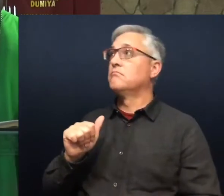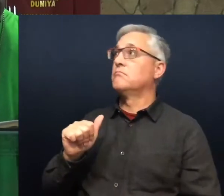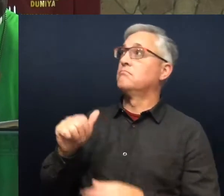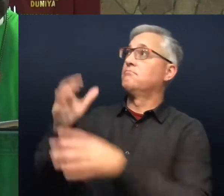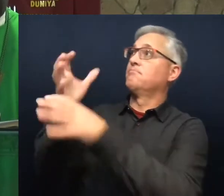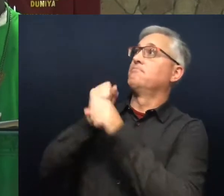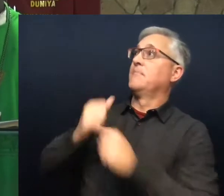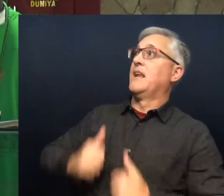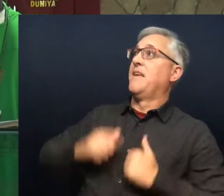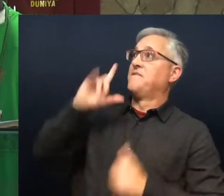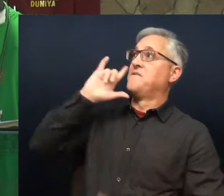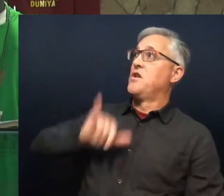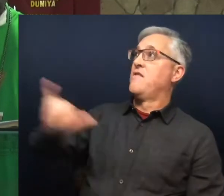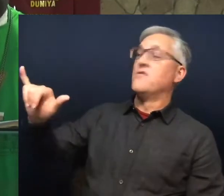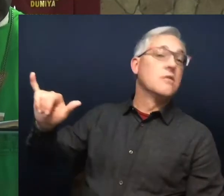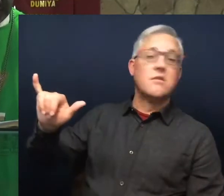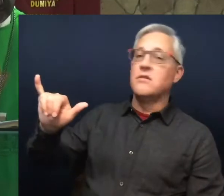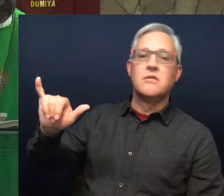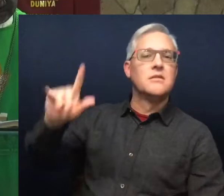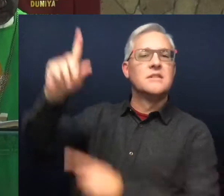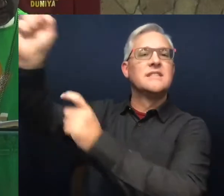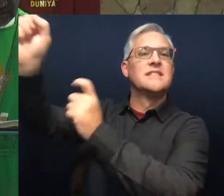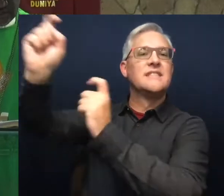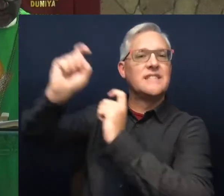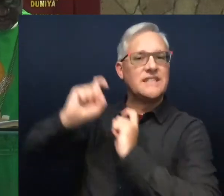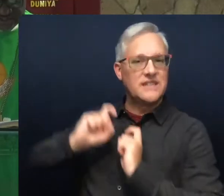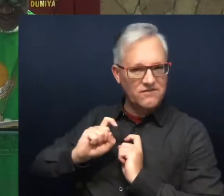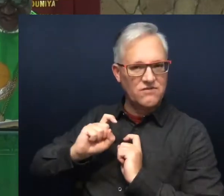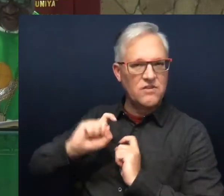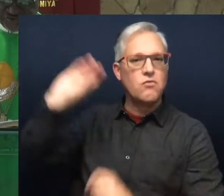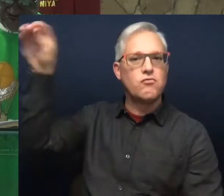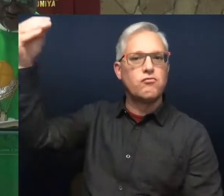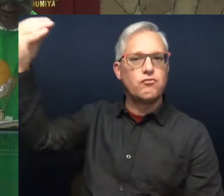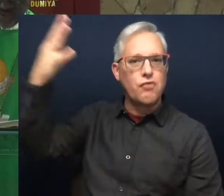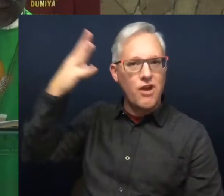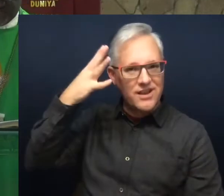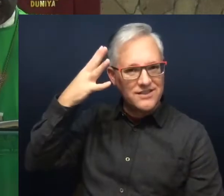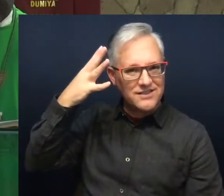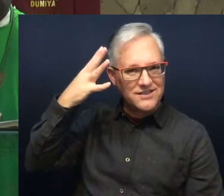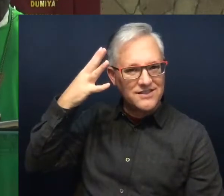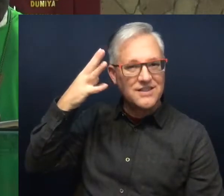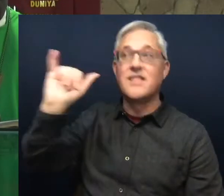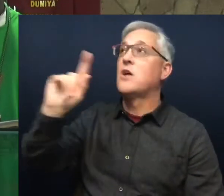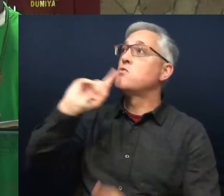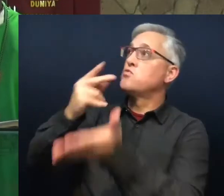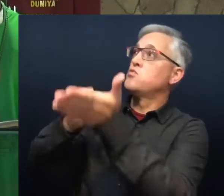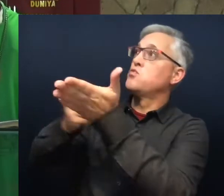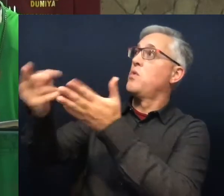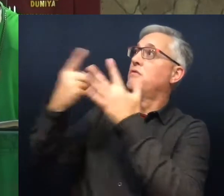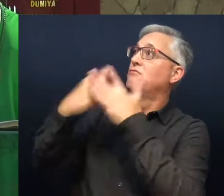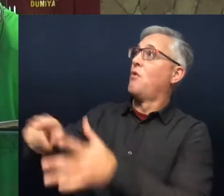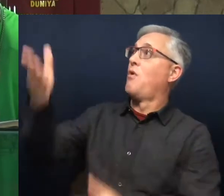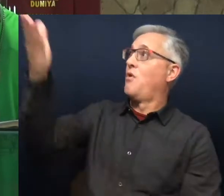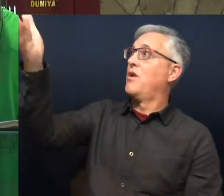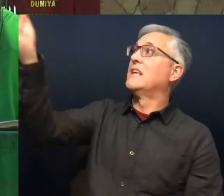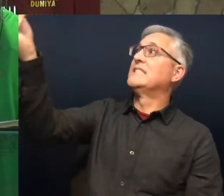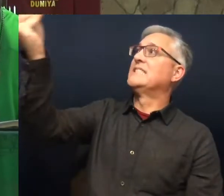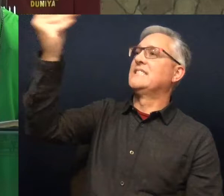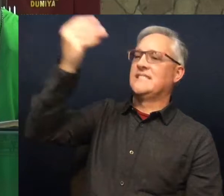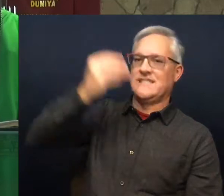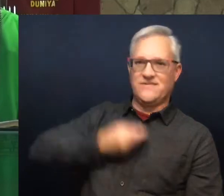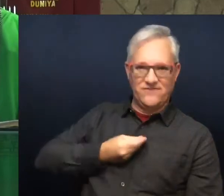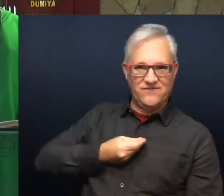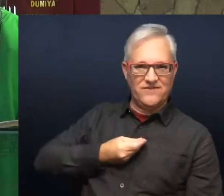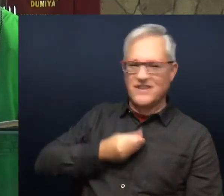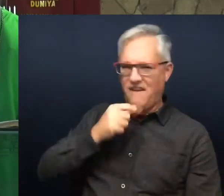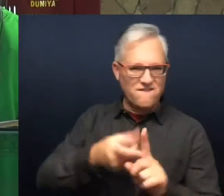ourselves. It is the gift of grace. It is eternal truth that originates in God and not in us.